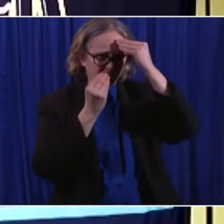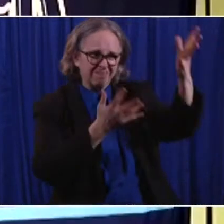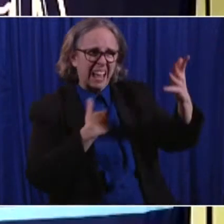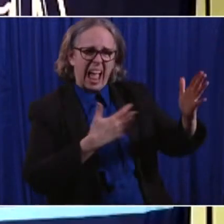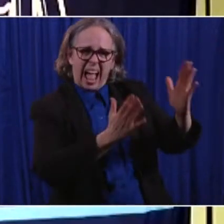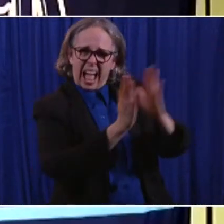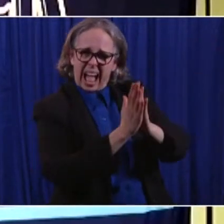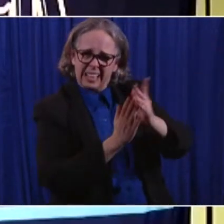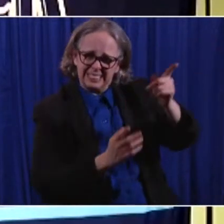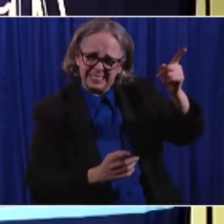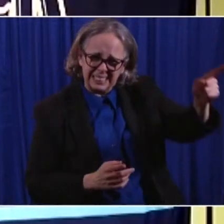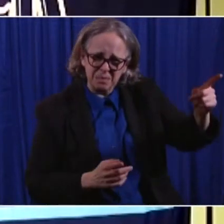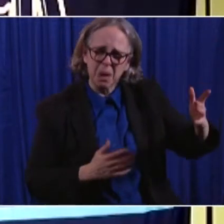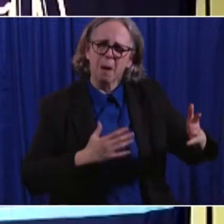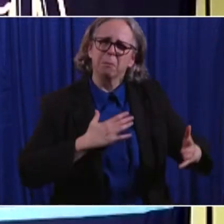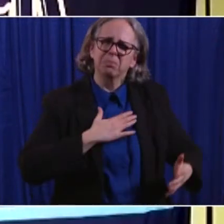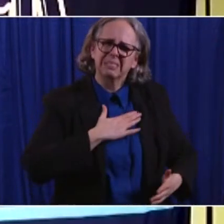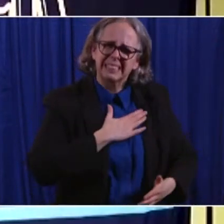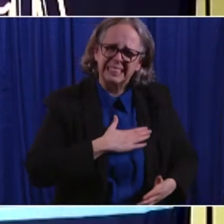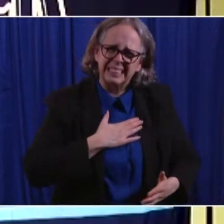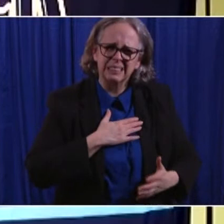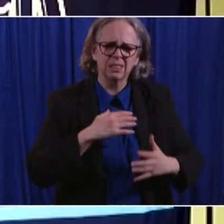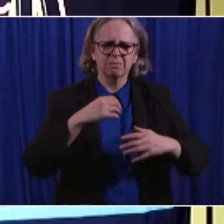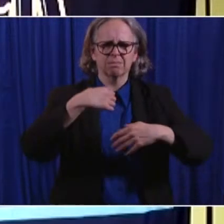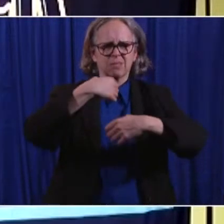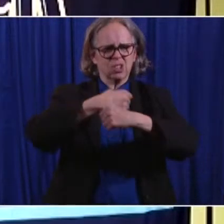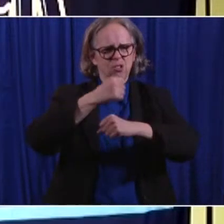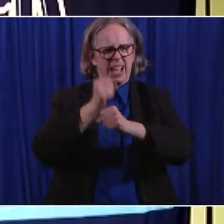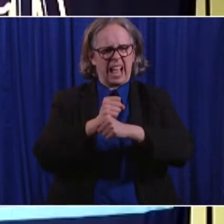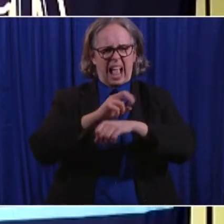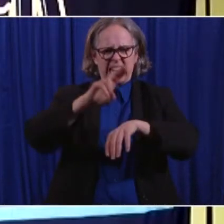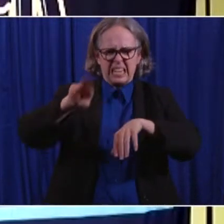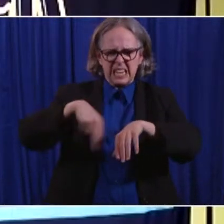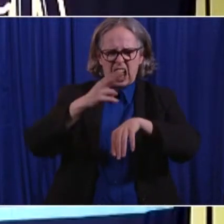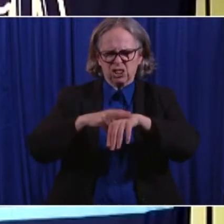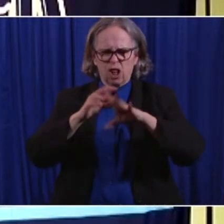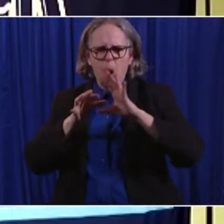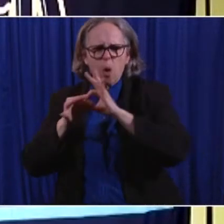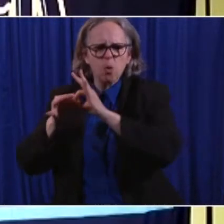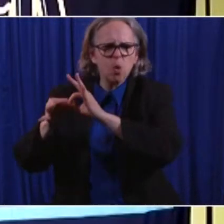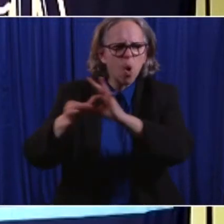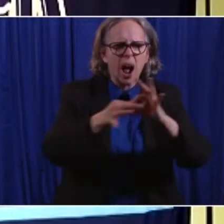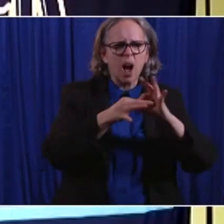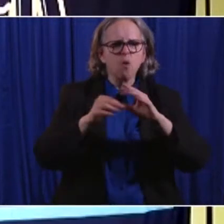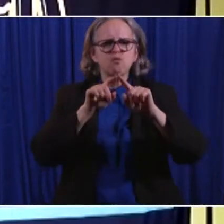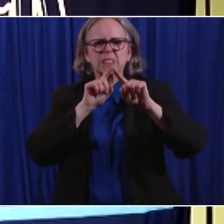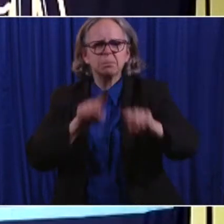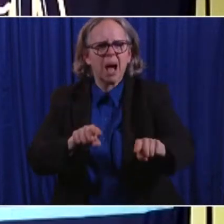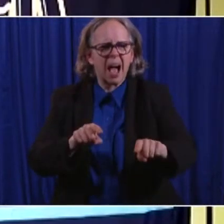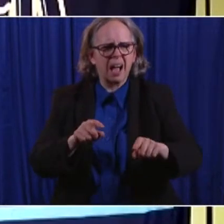national coordinated response to the ongoing attempt to defraud America, both at the American